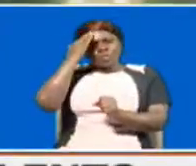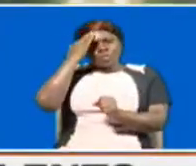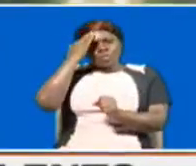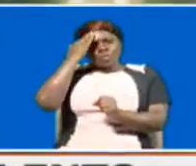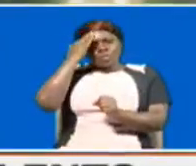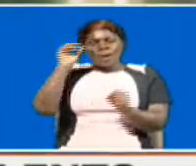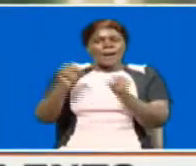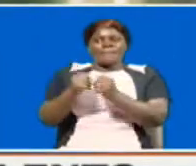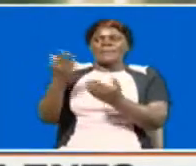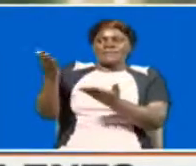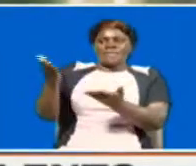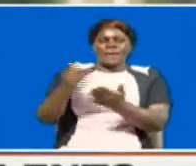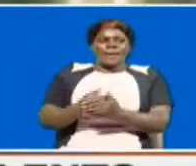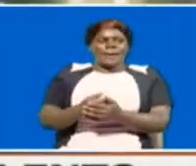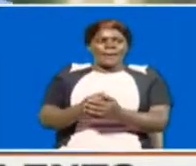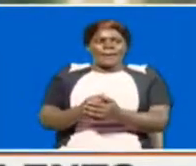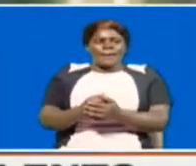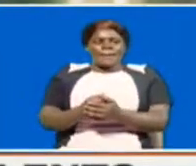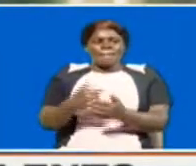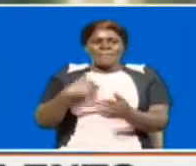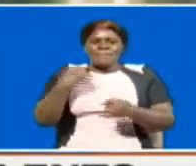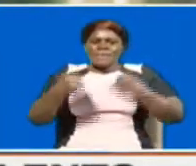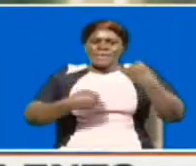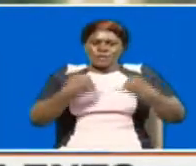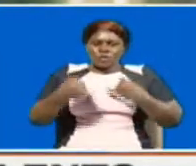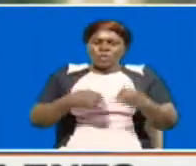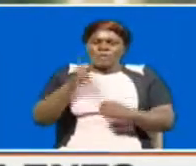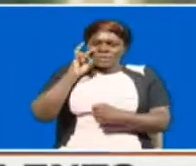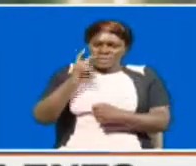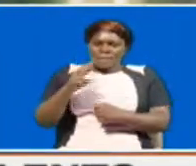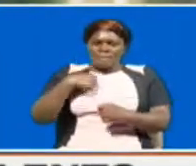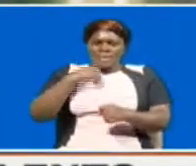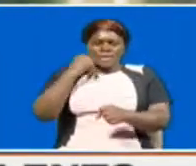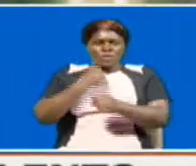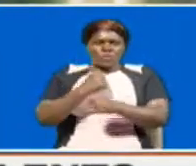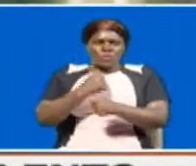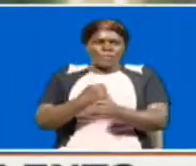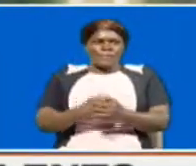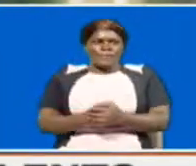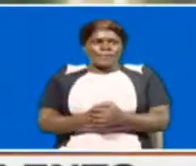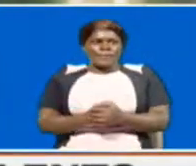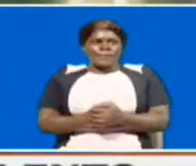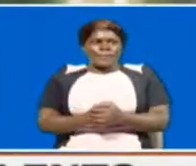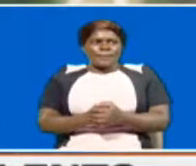see what's going on around me, around you or in this situation, and that's what I'm trying to teach them